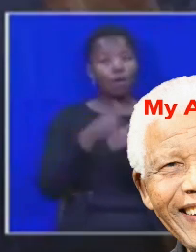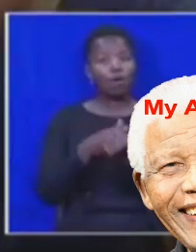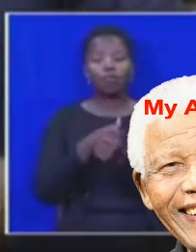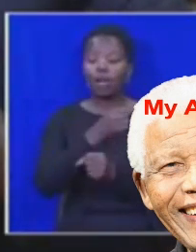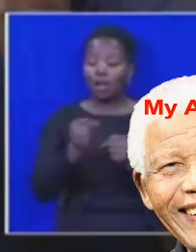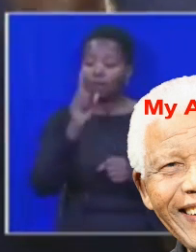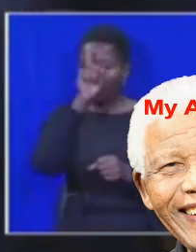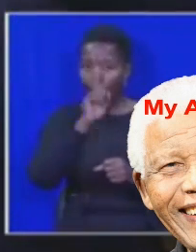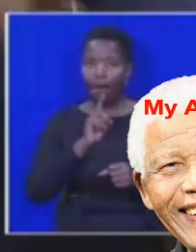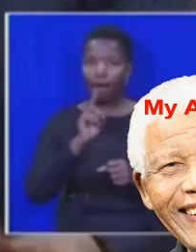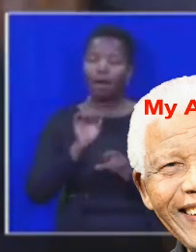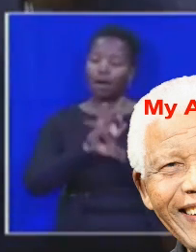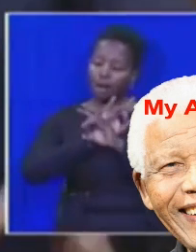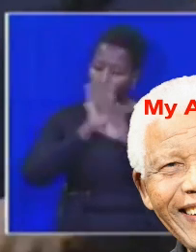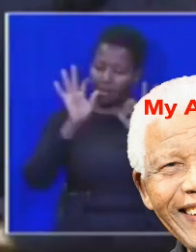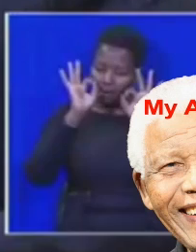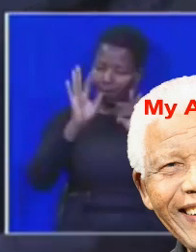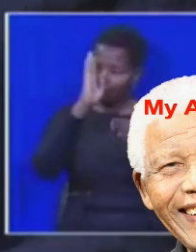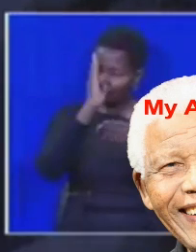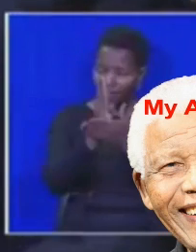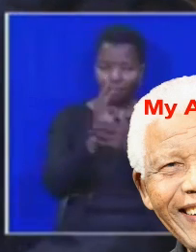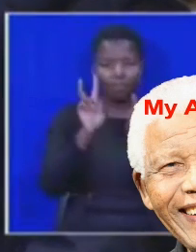lied. They were dealing with a particular issue.